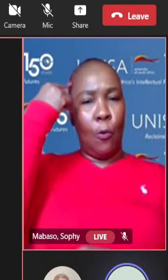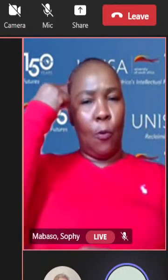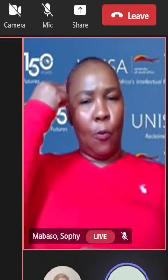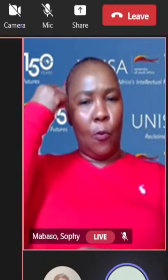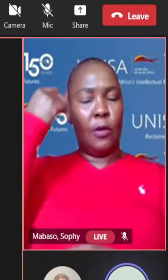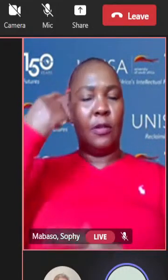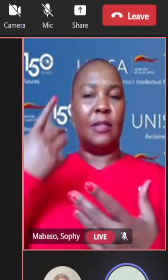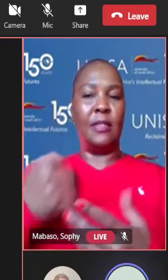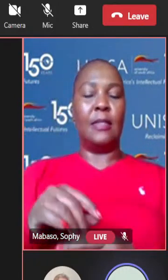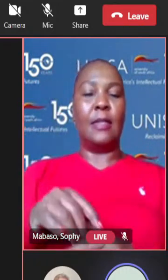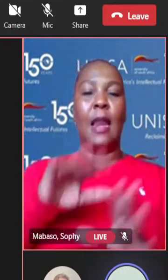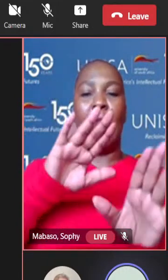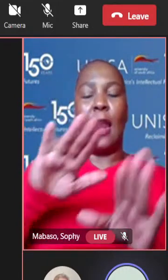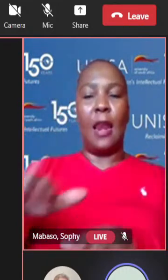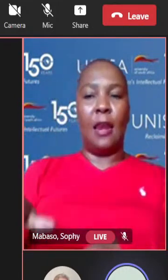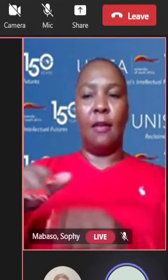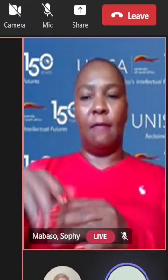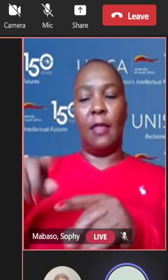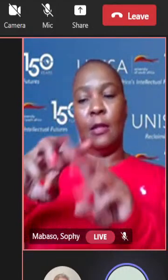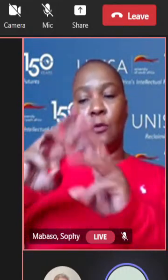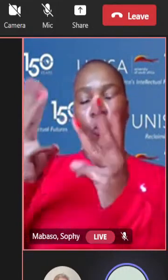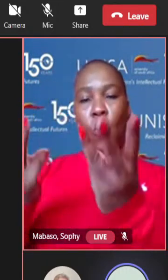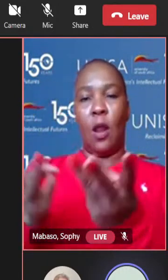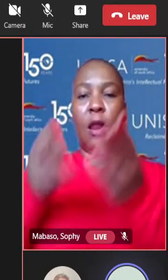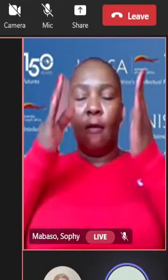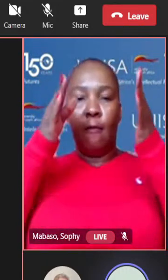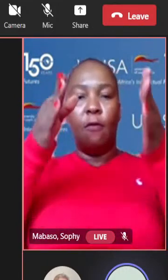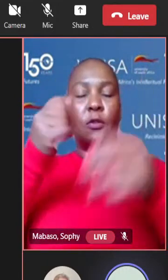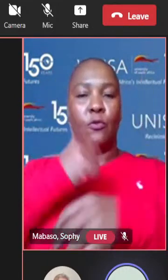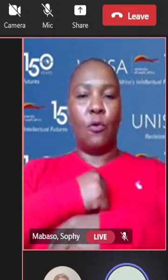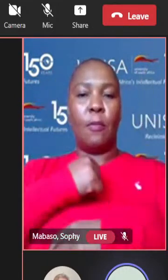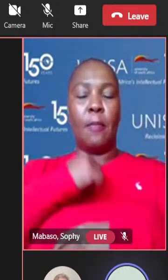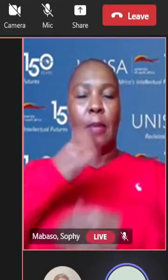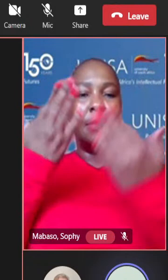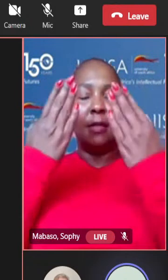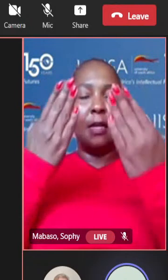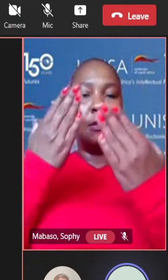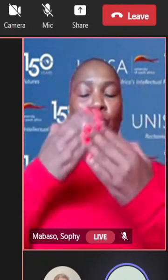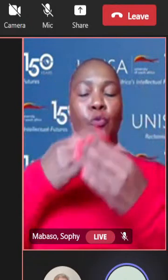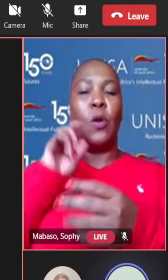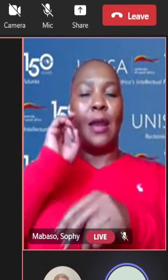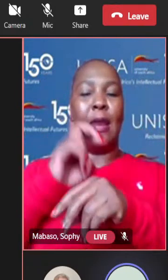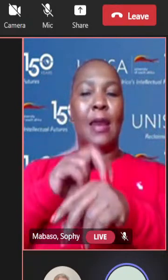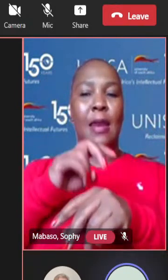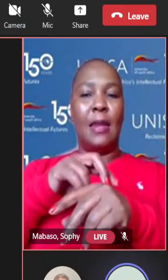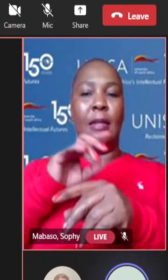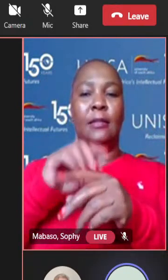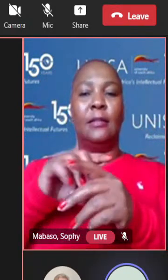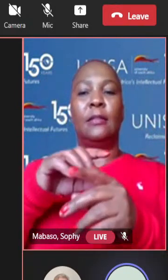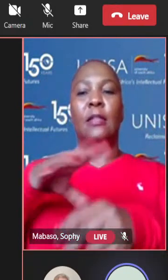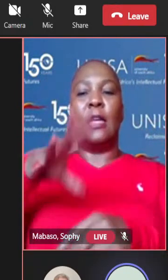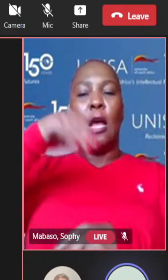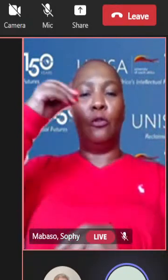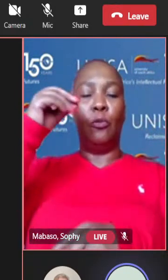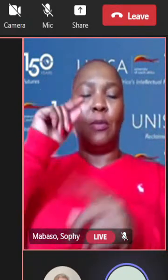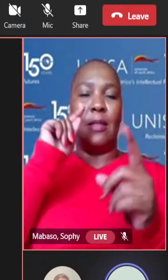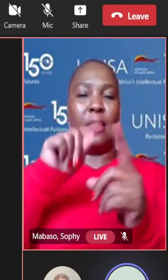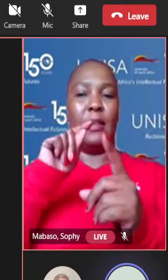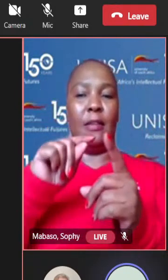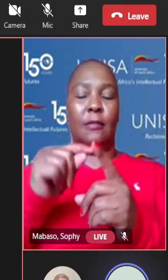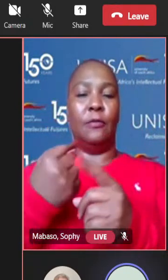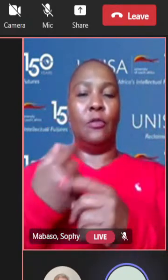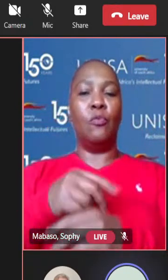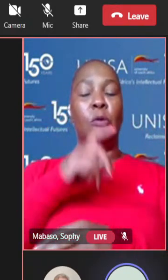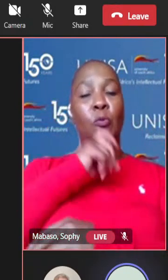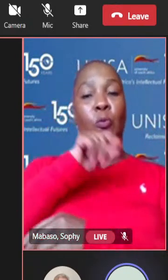world and focusing on my study. So you need to adopt that because whatever you do, okay, you're not prioritizing,